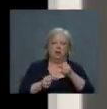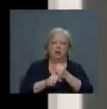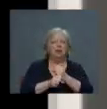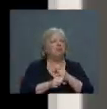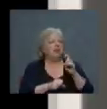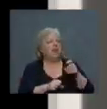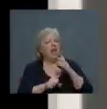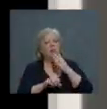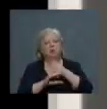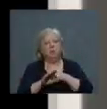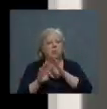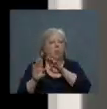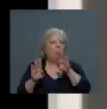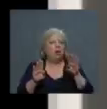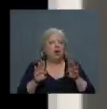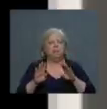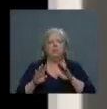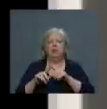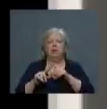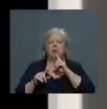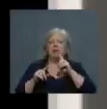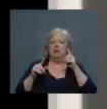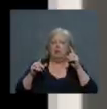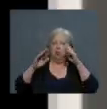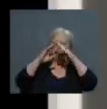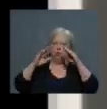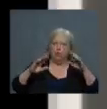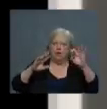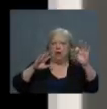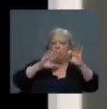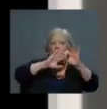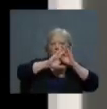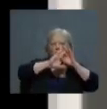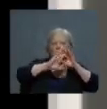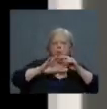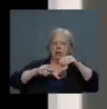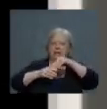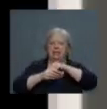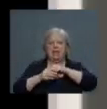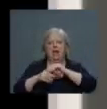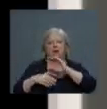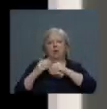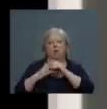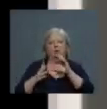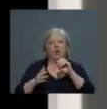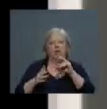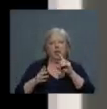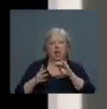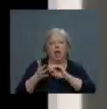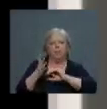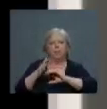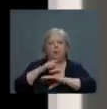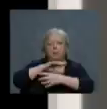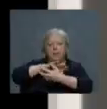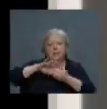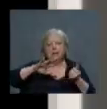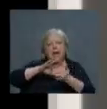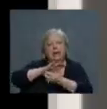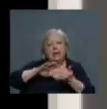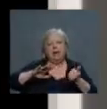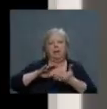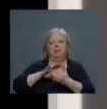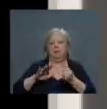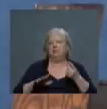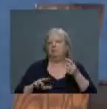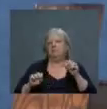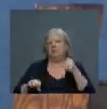yeah. Okay. It actually had a hole in the roof, and the interior of the building had actually been stripped of all the copper, and everything was gone, and you can imagine what happens with vacant buildings.